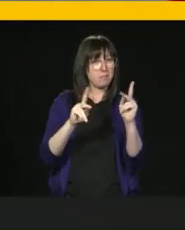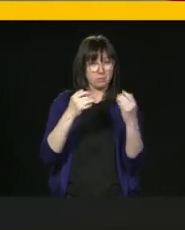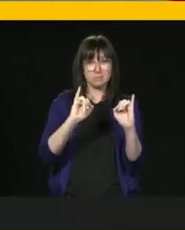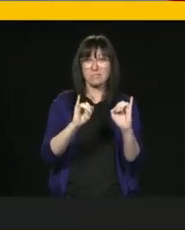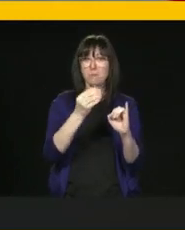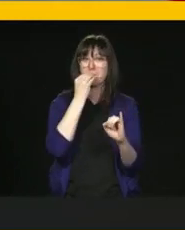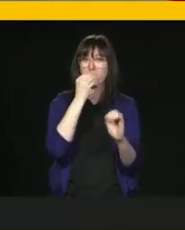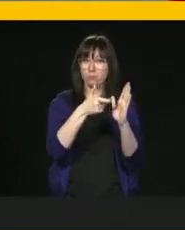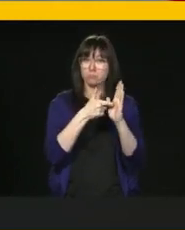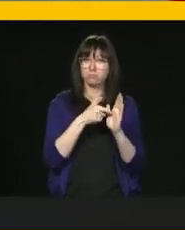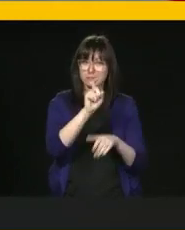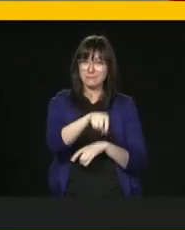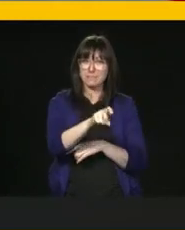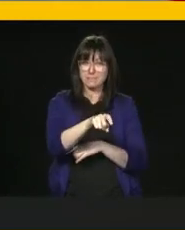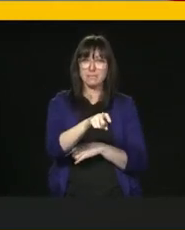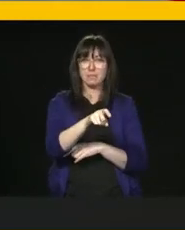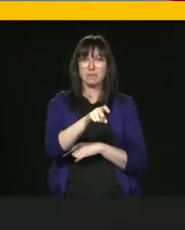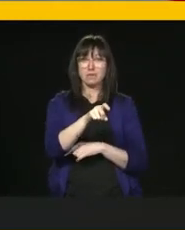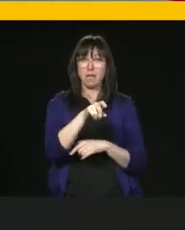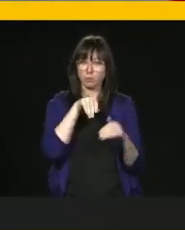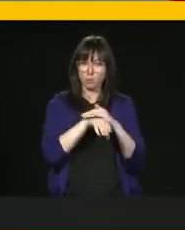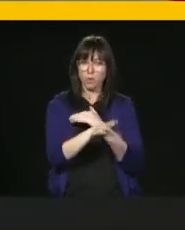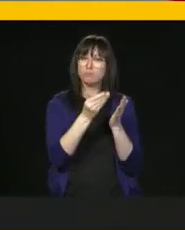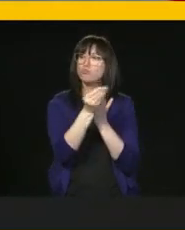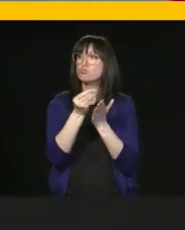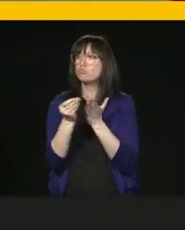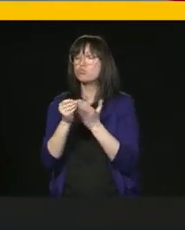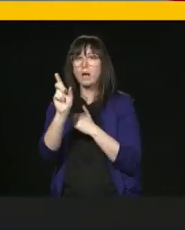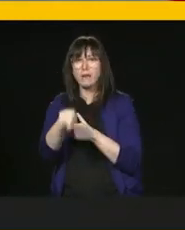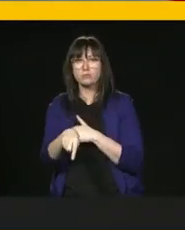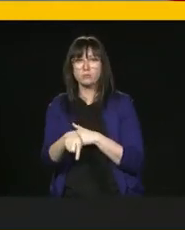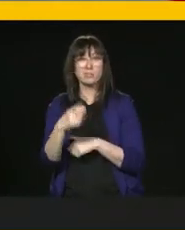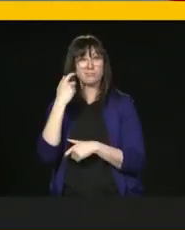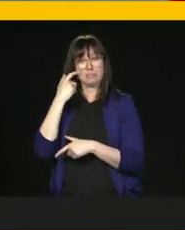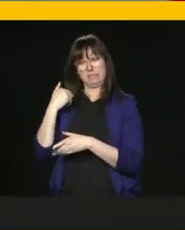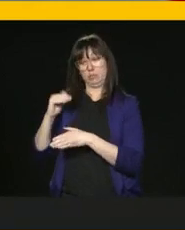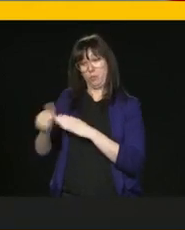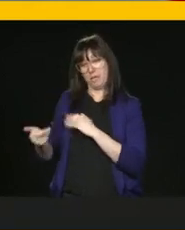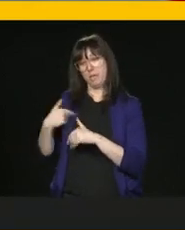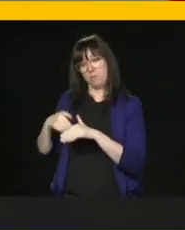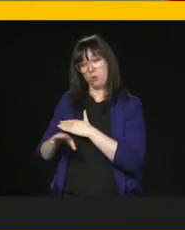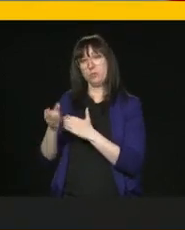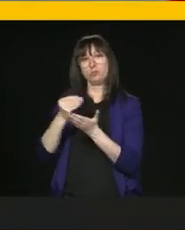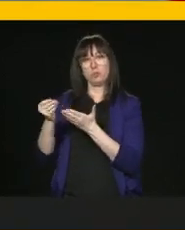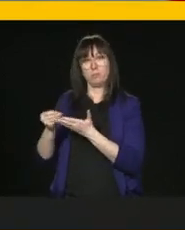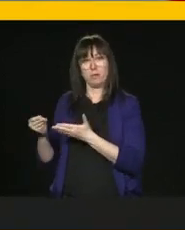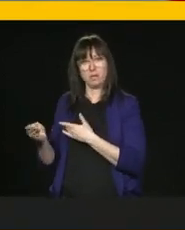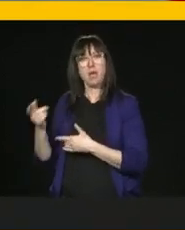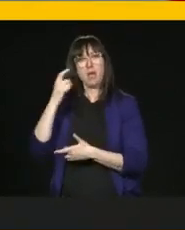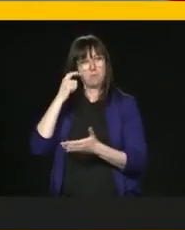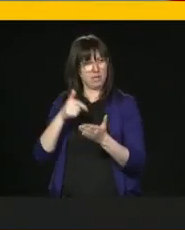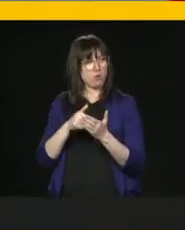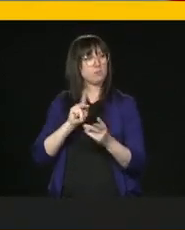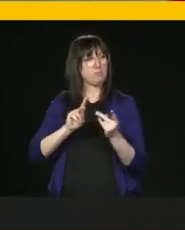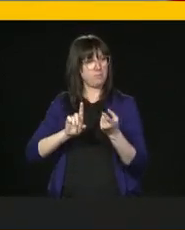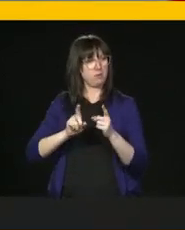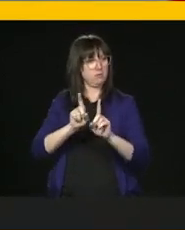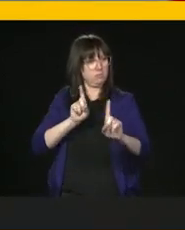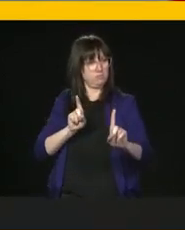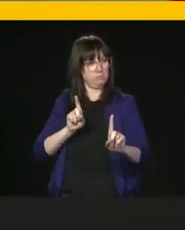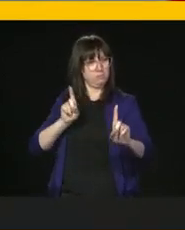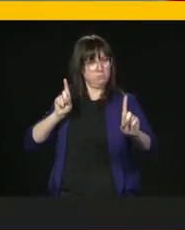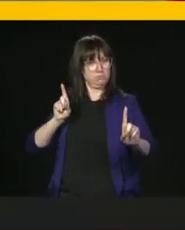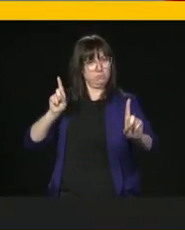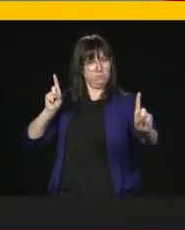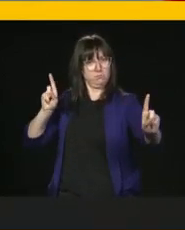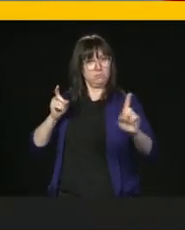was shopping this weekend, people have increased the distance between people as they're lining up and the cashier, for